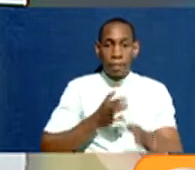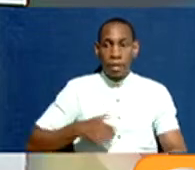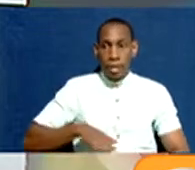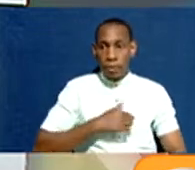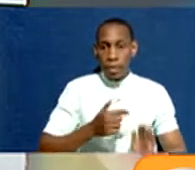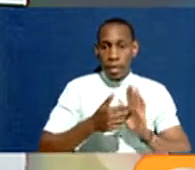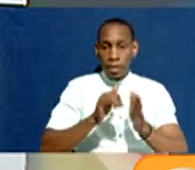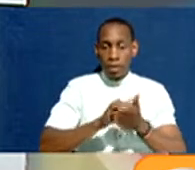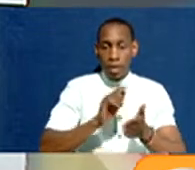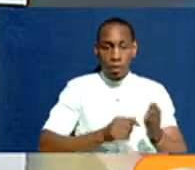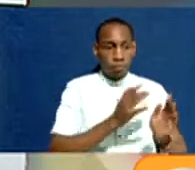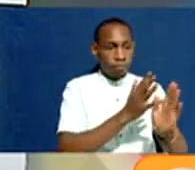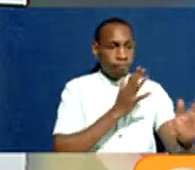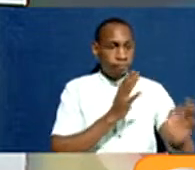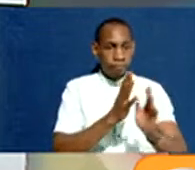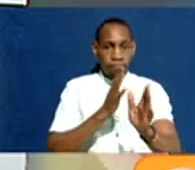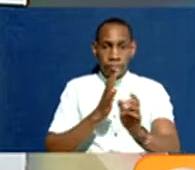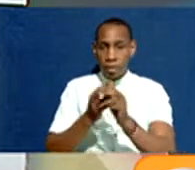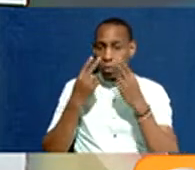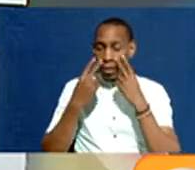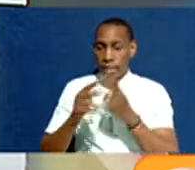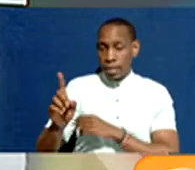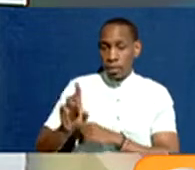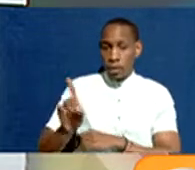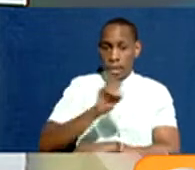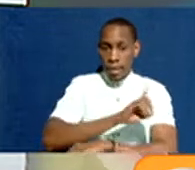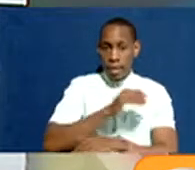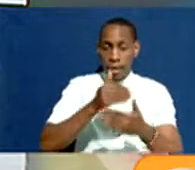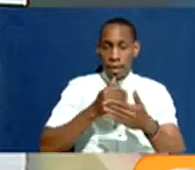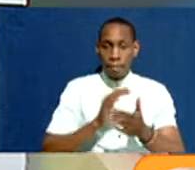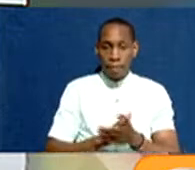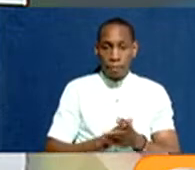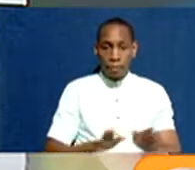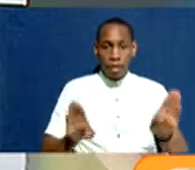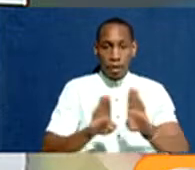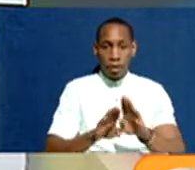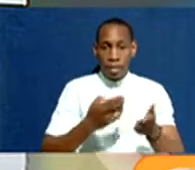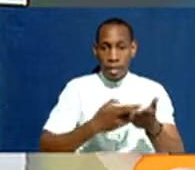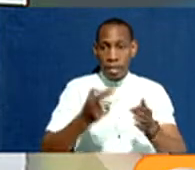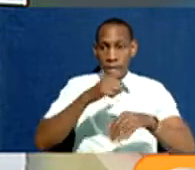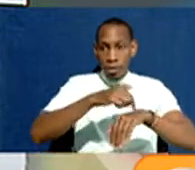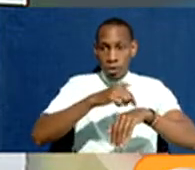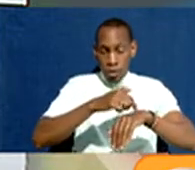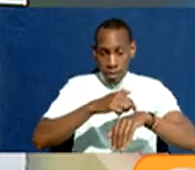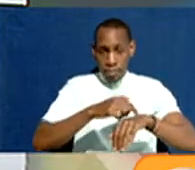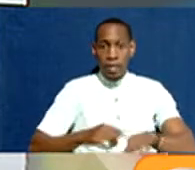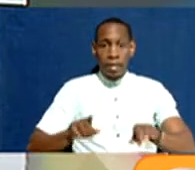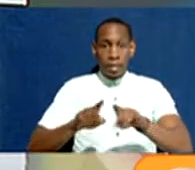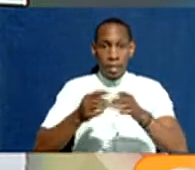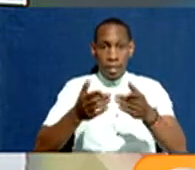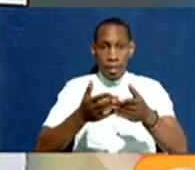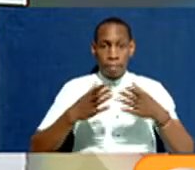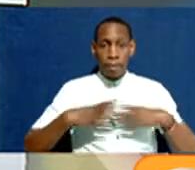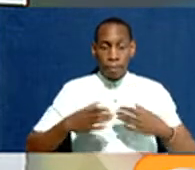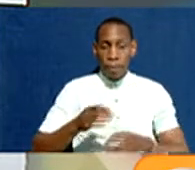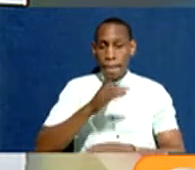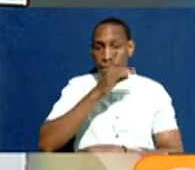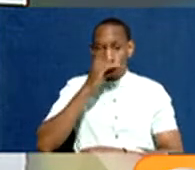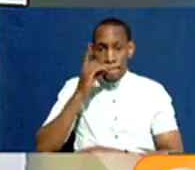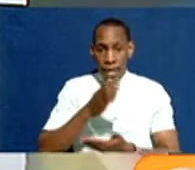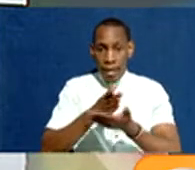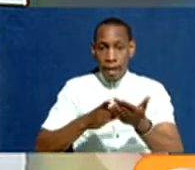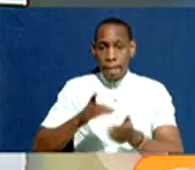reports that queues were witnessed in Nairobi a day before the close of the exercise, even as residents from arid